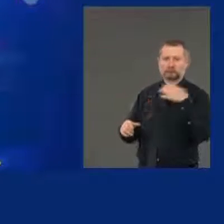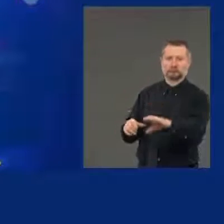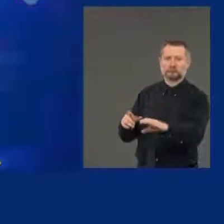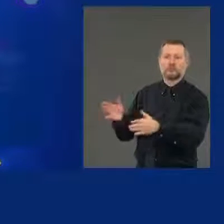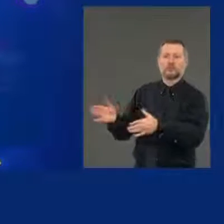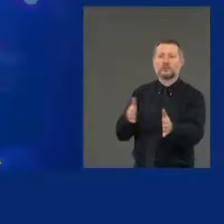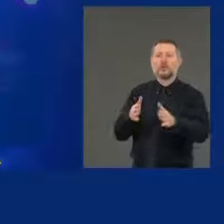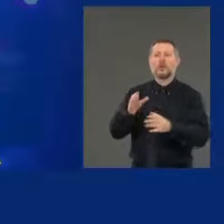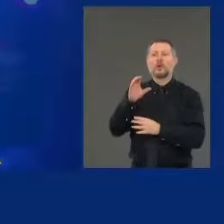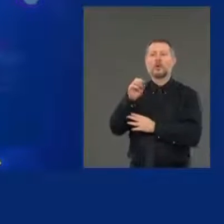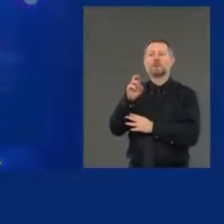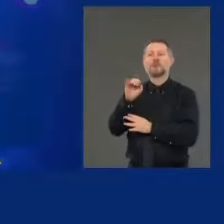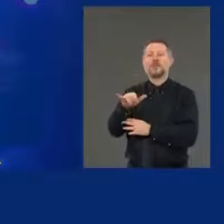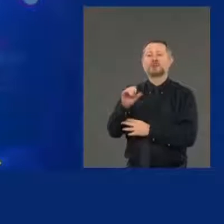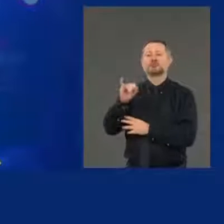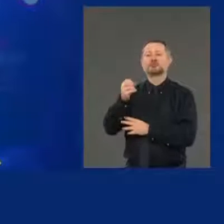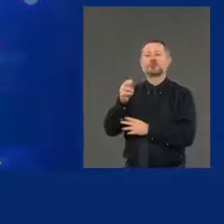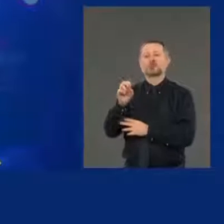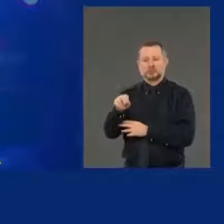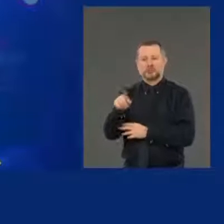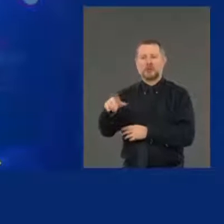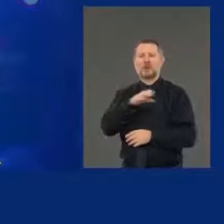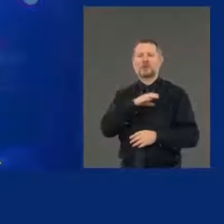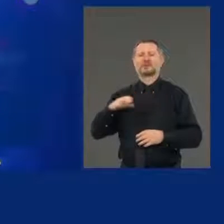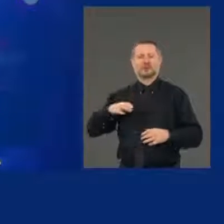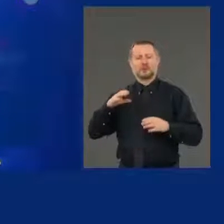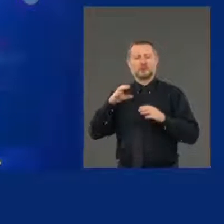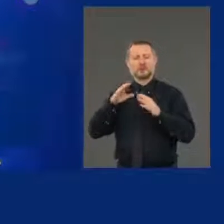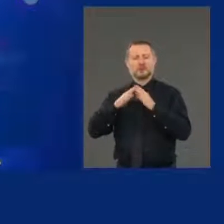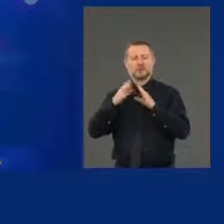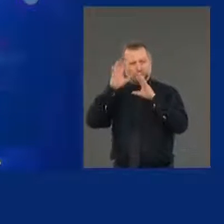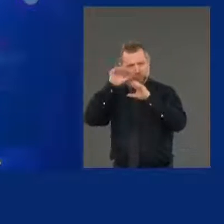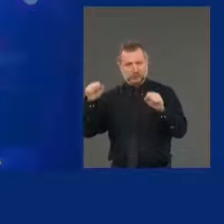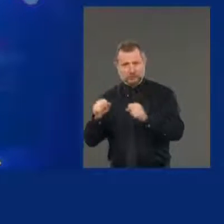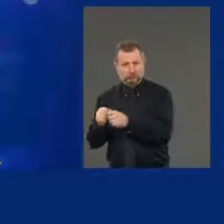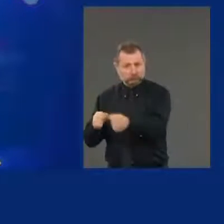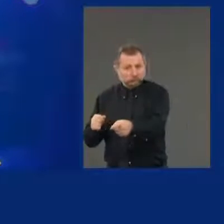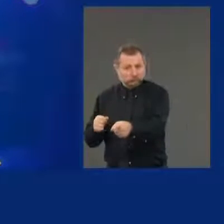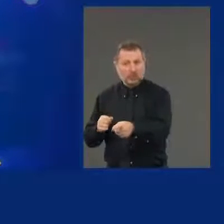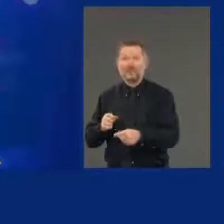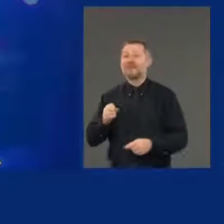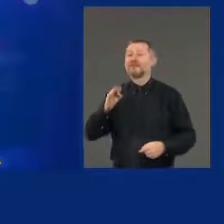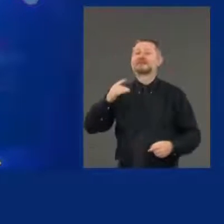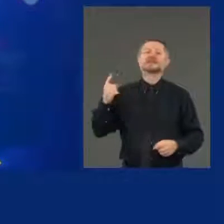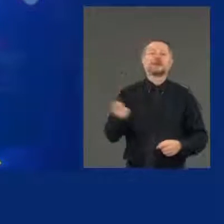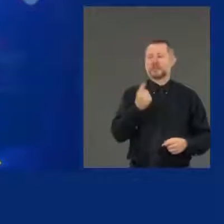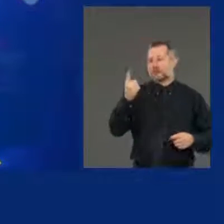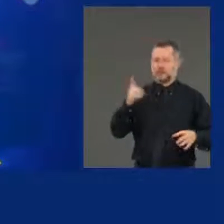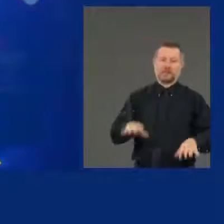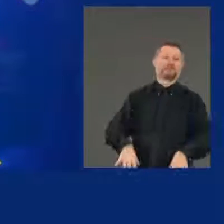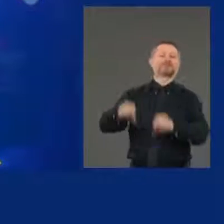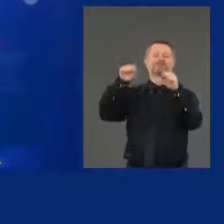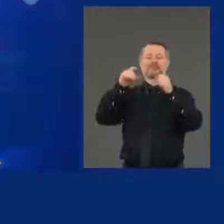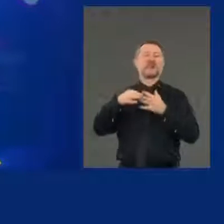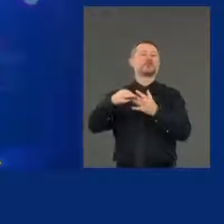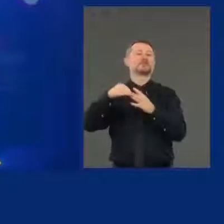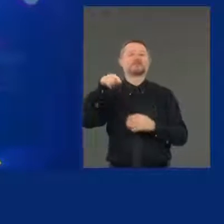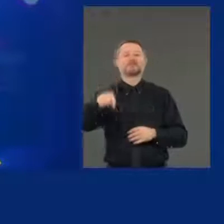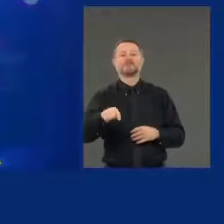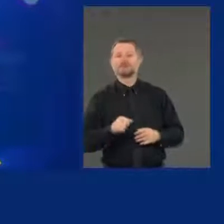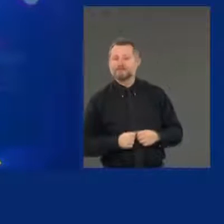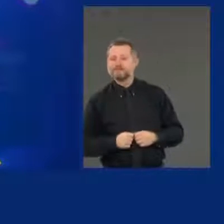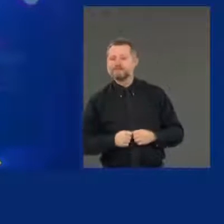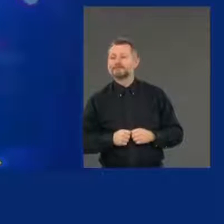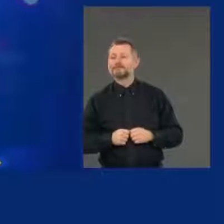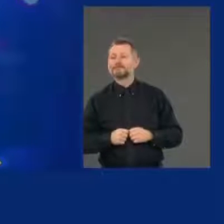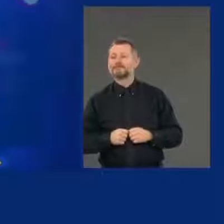it. Donovan Richards, public safety councilman. But somebody has to be a leader now and